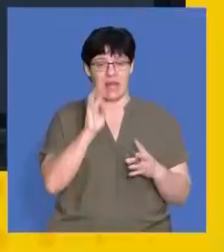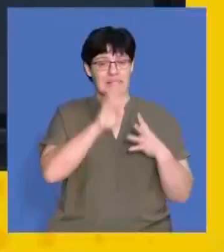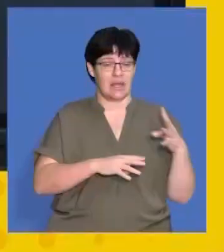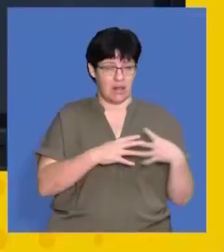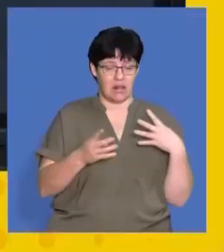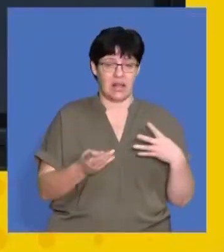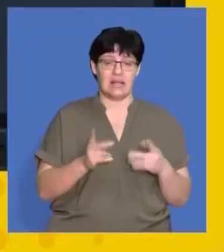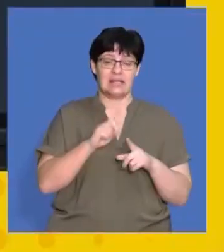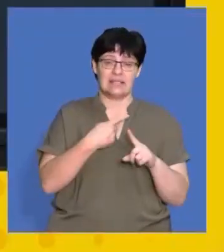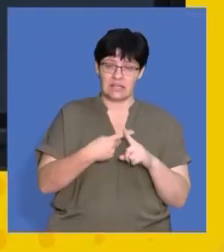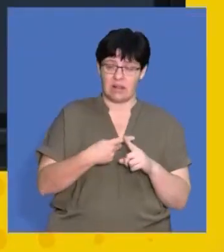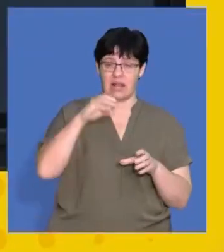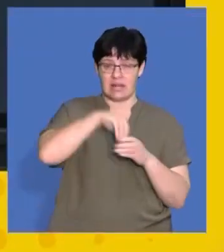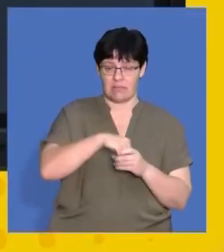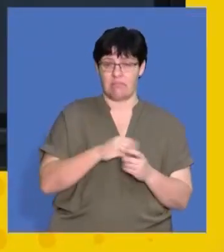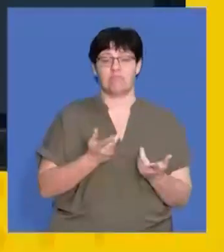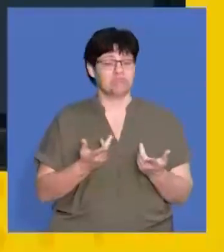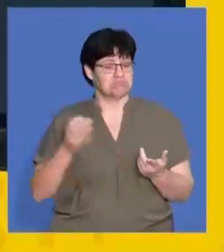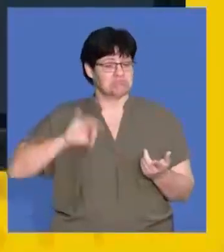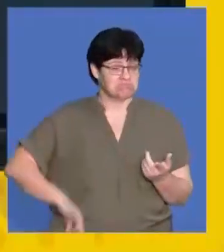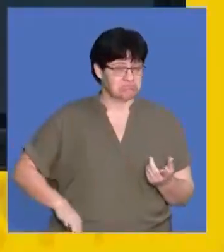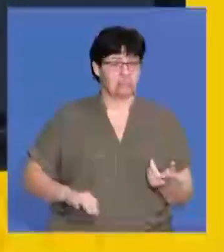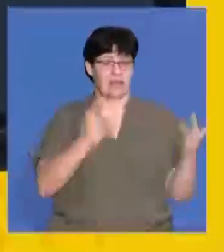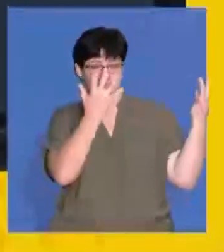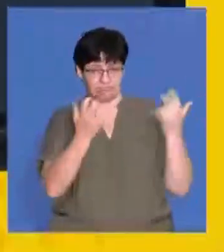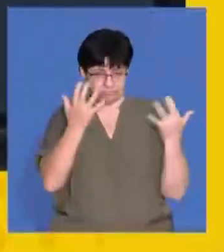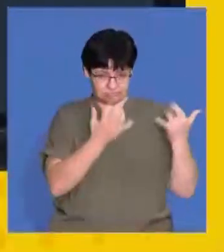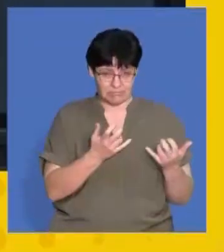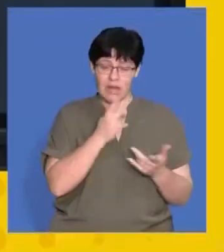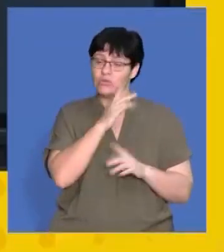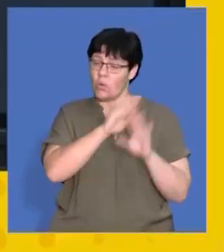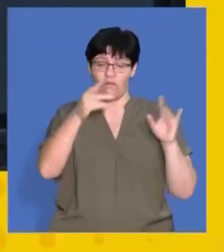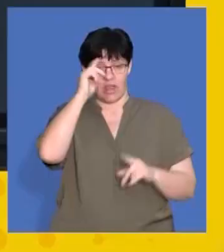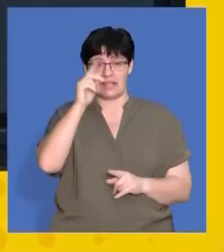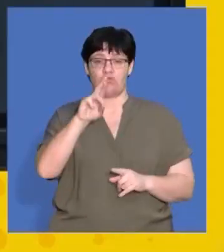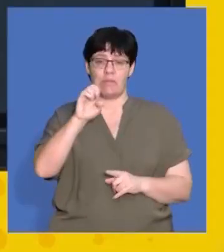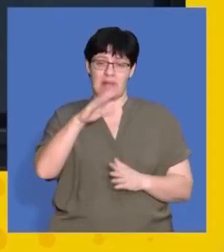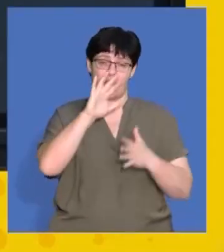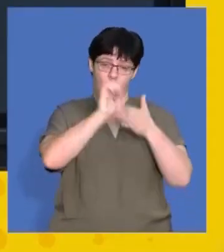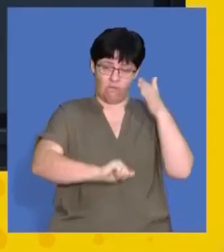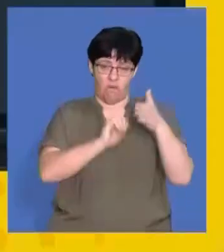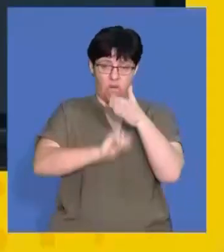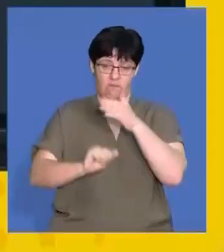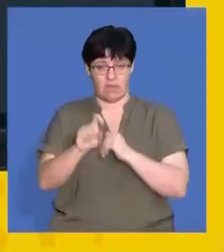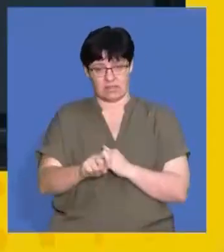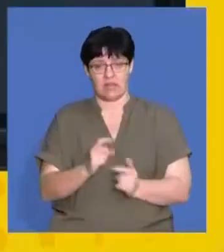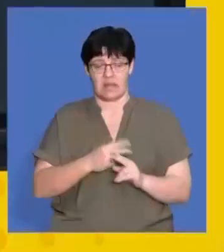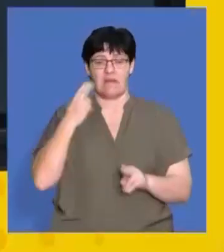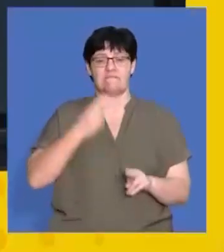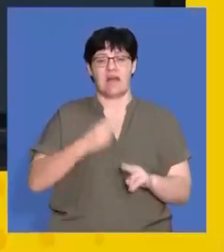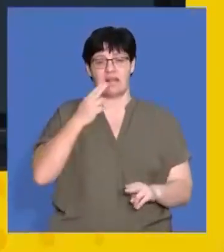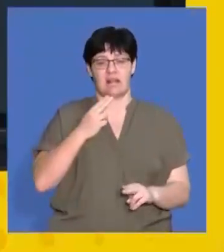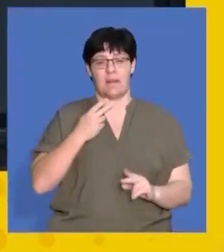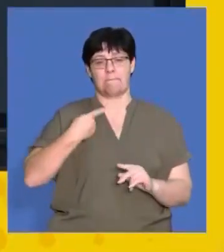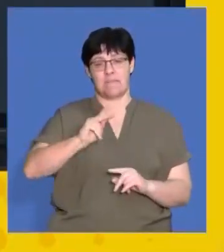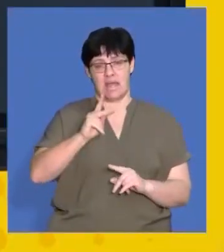taxable income, do your table, do your calculation, and don't forget to minus the rebate. And then you're going to get the final tax that's